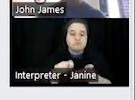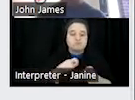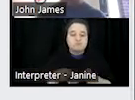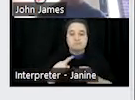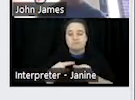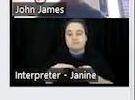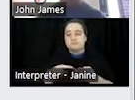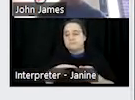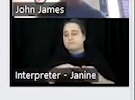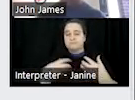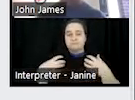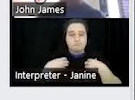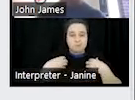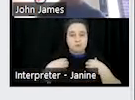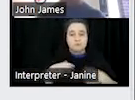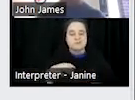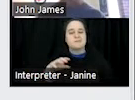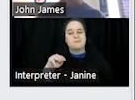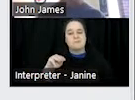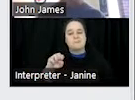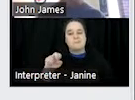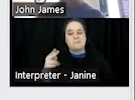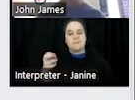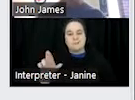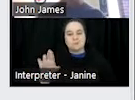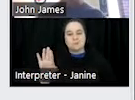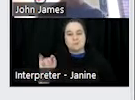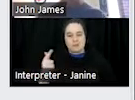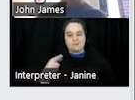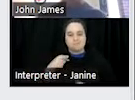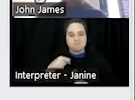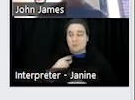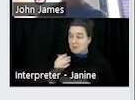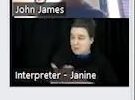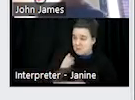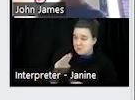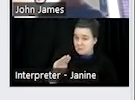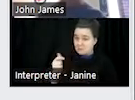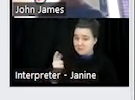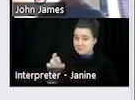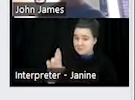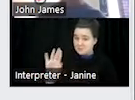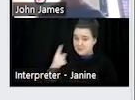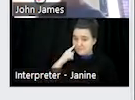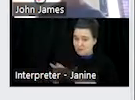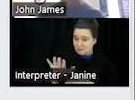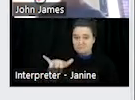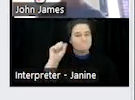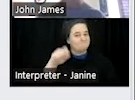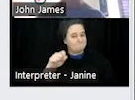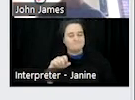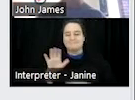Okay. A messenger bag? You got a new messenger bag for college too? Awesome. And